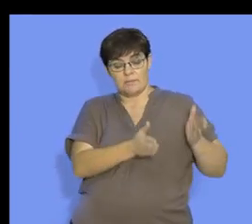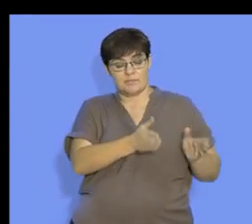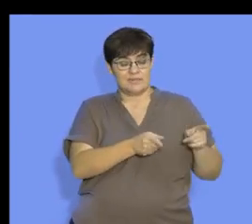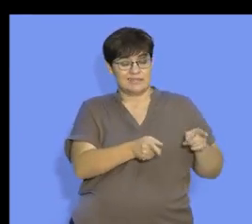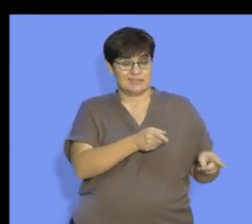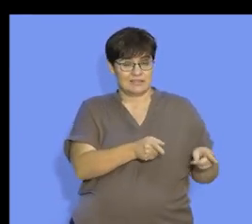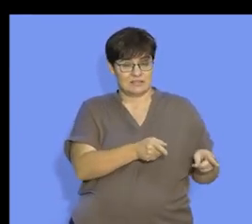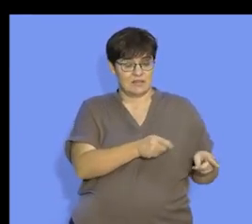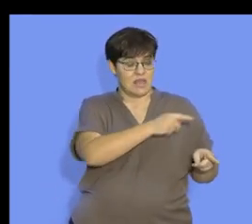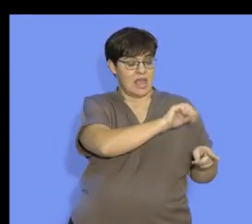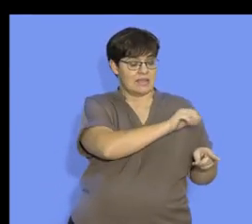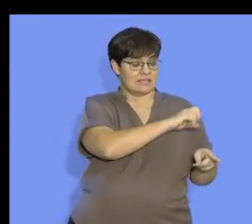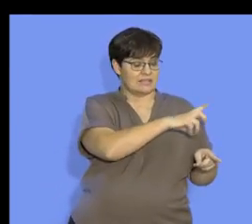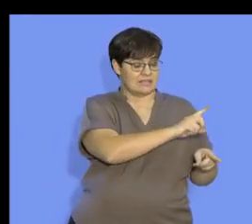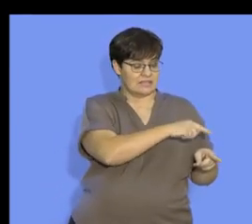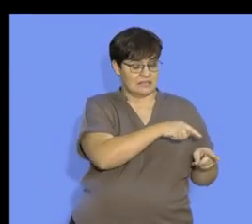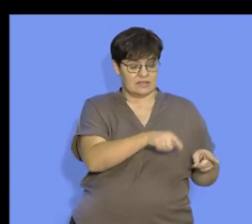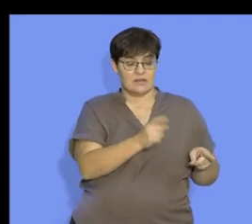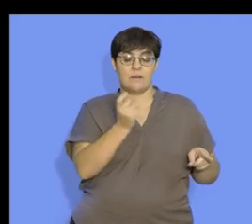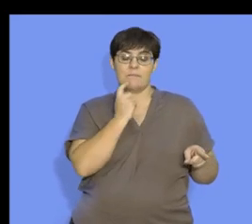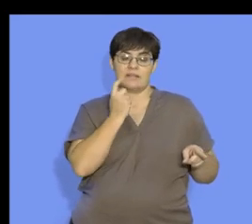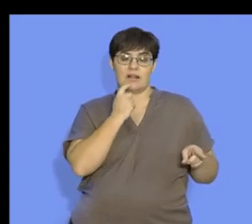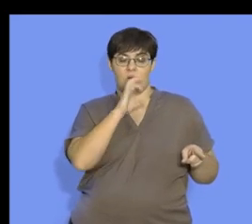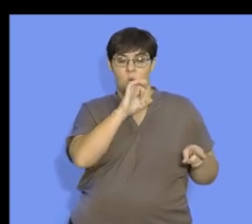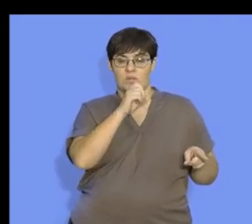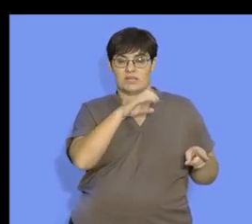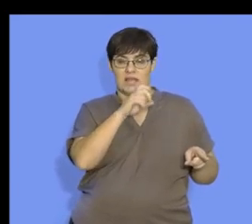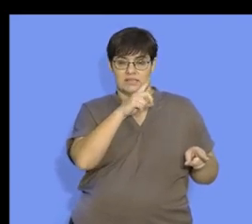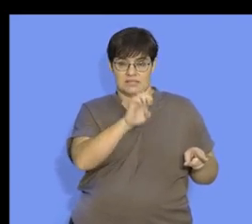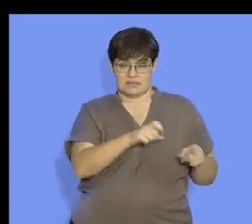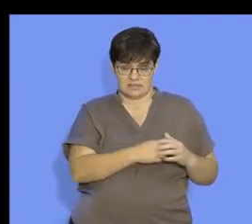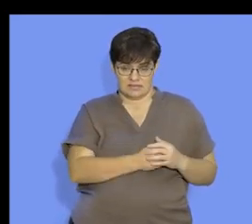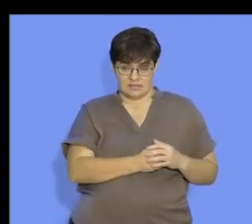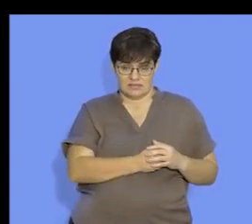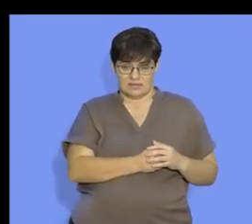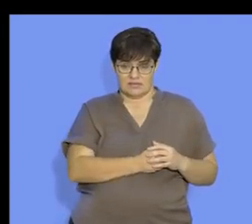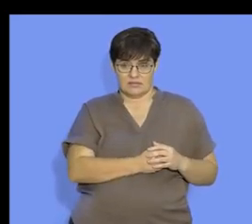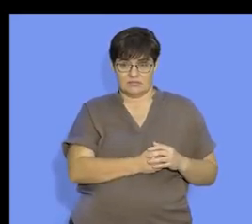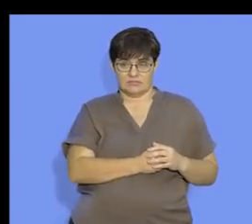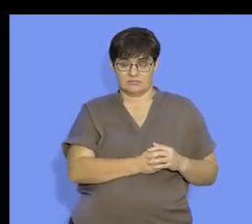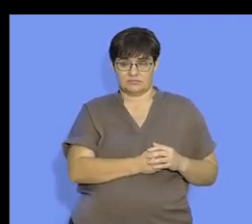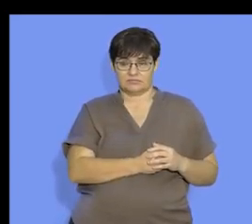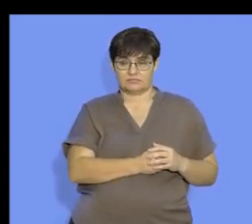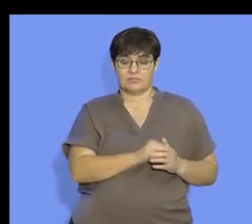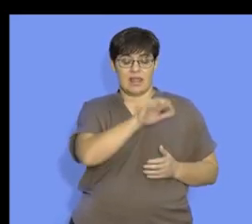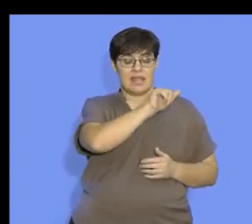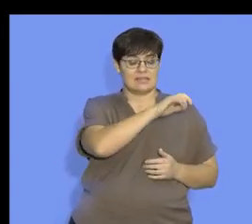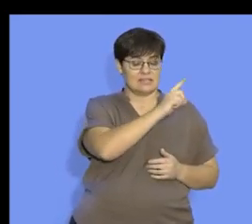reaction between, you know, an acid and a metal oxide. So what do we know? We know that an